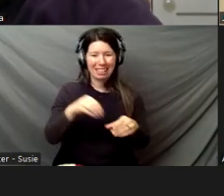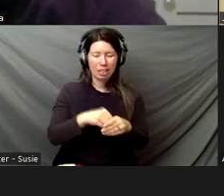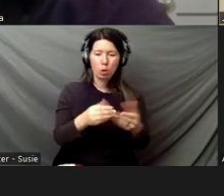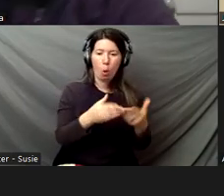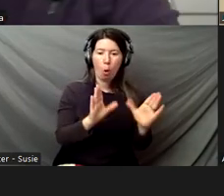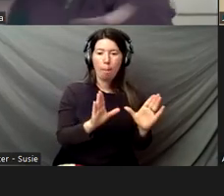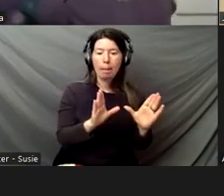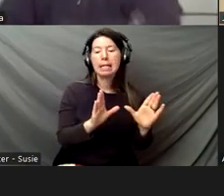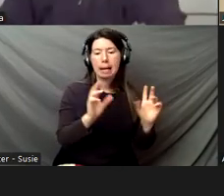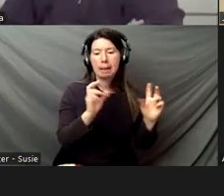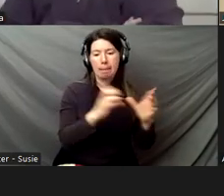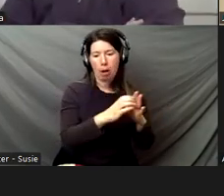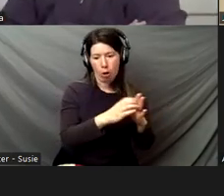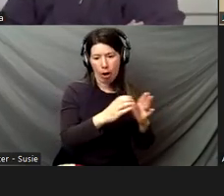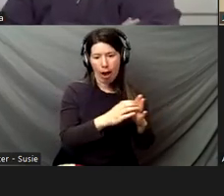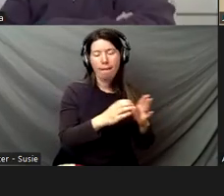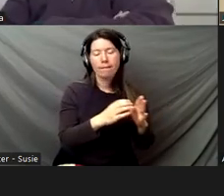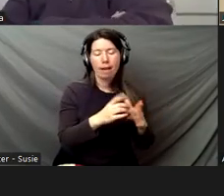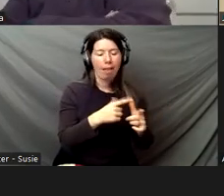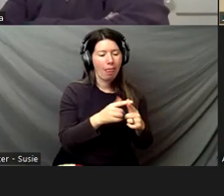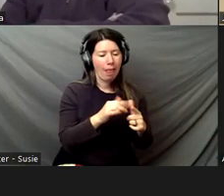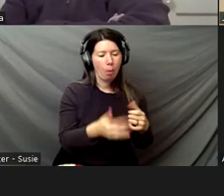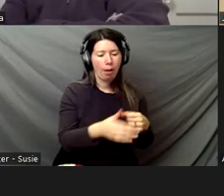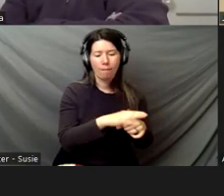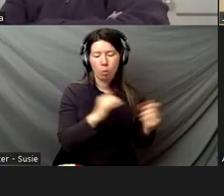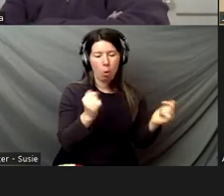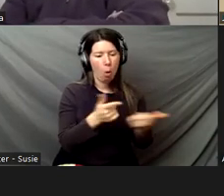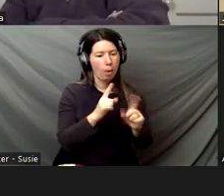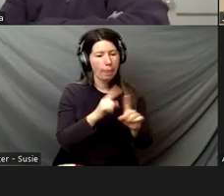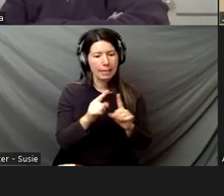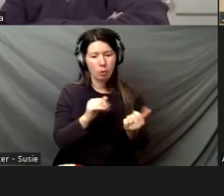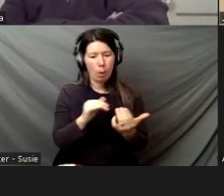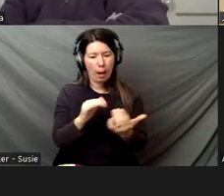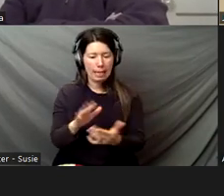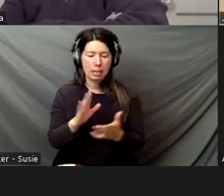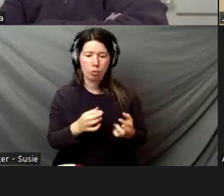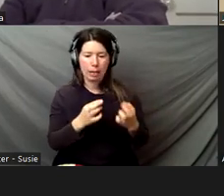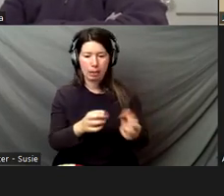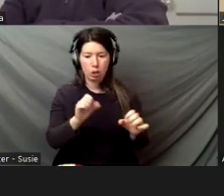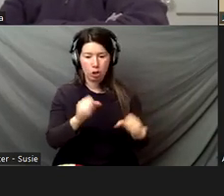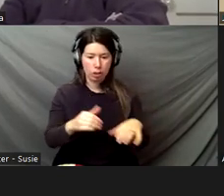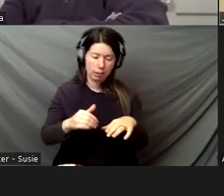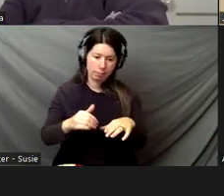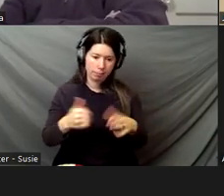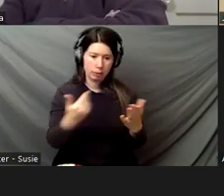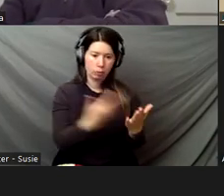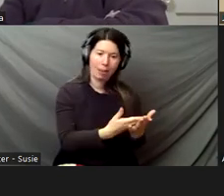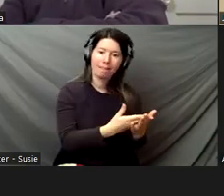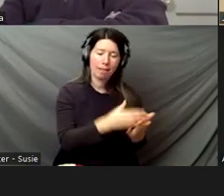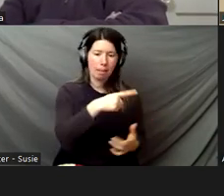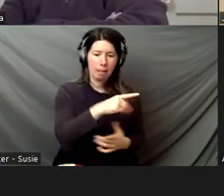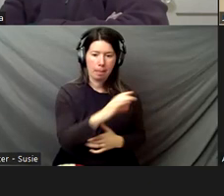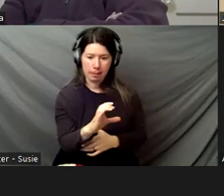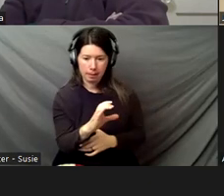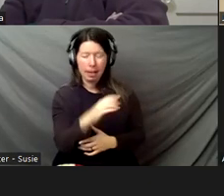section so that way it covers all of the ways that recommendations might make their way to the police bureau. I